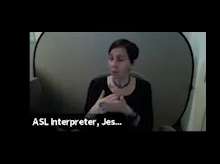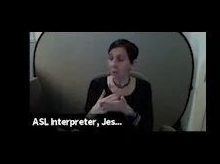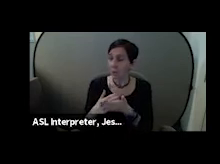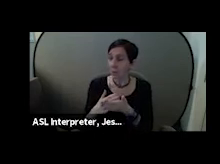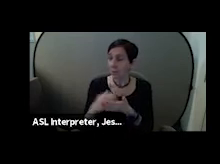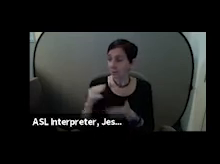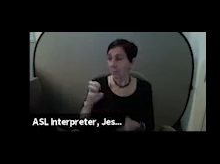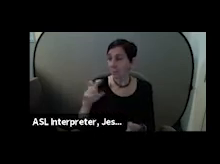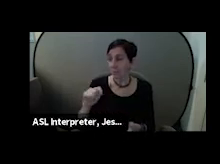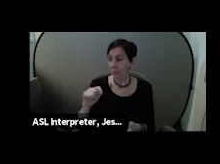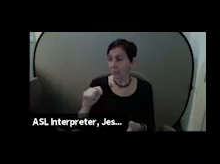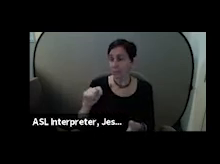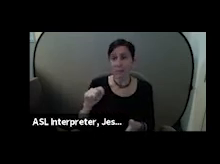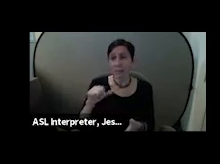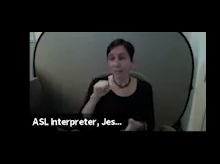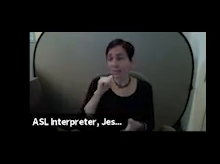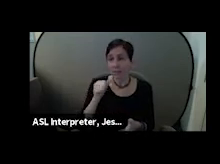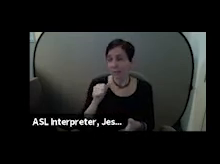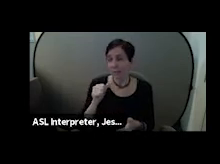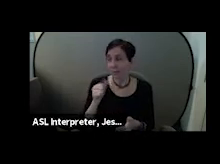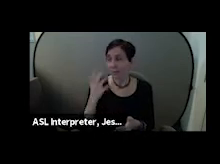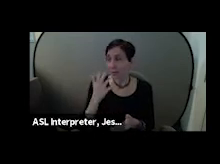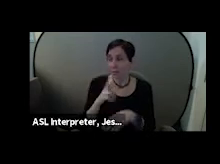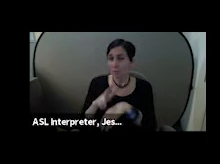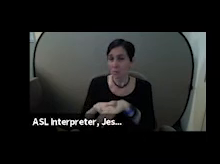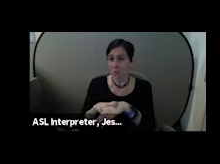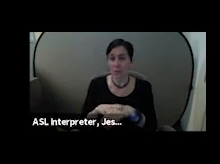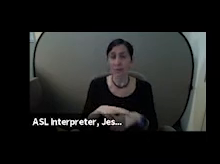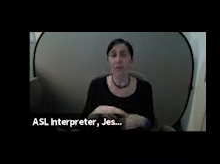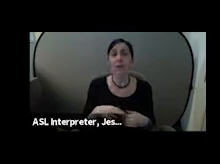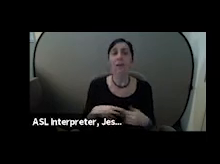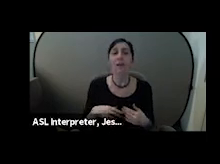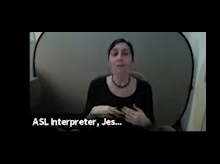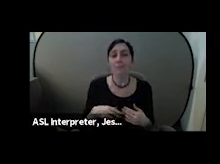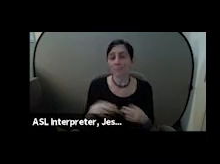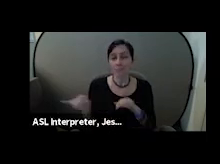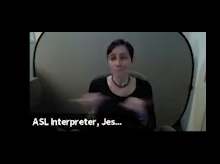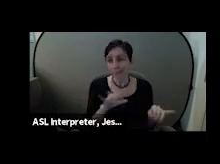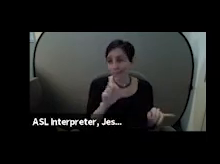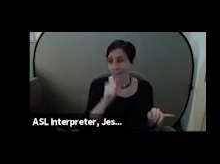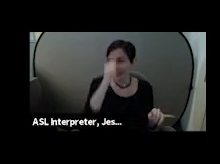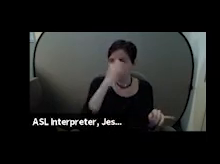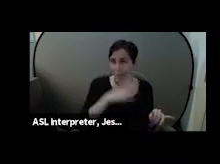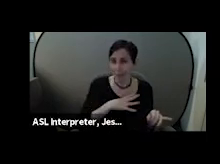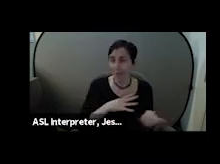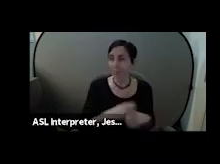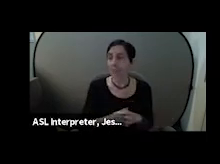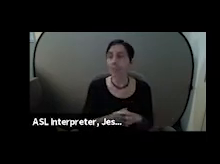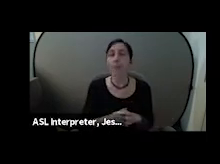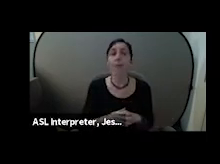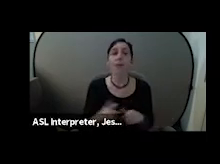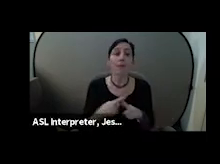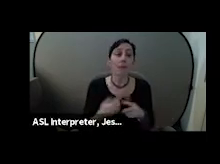looking, and most trans men still have their front hole. Then we get into the cases of pre-op